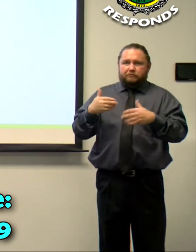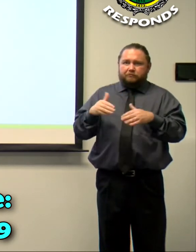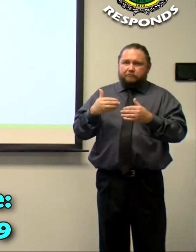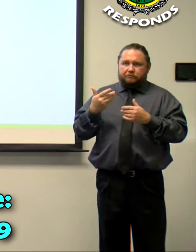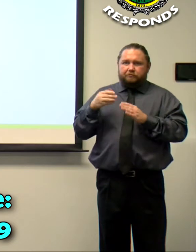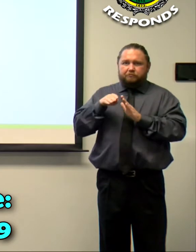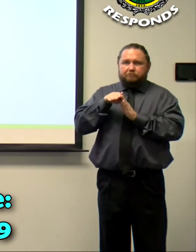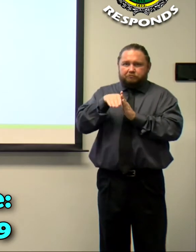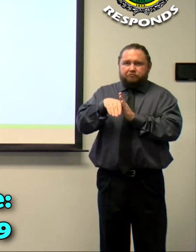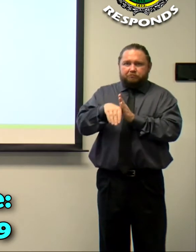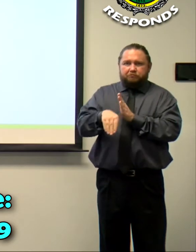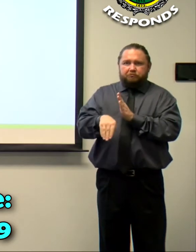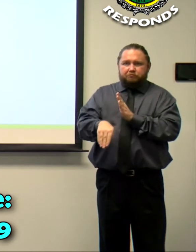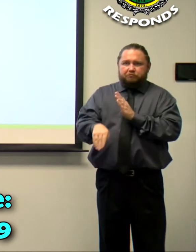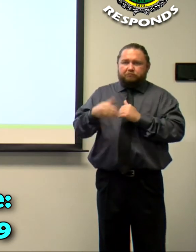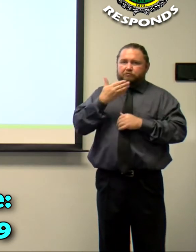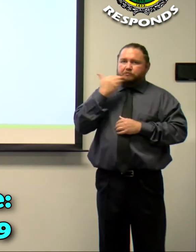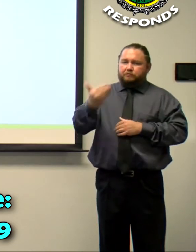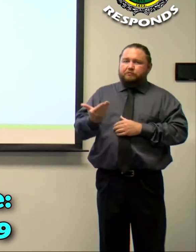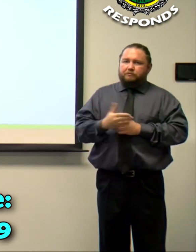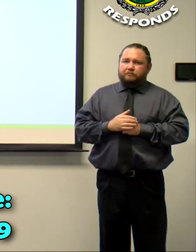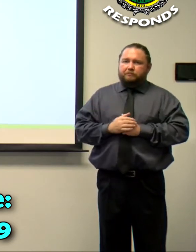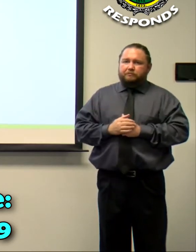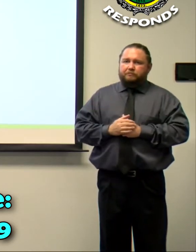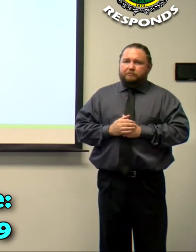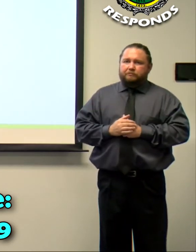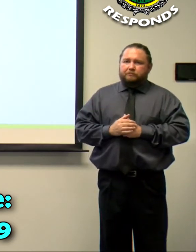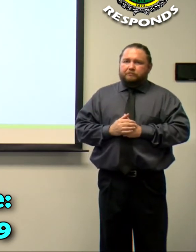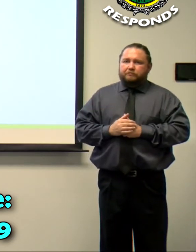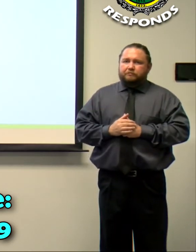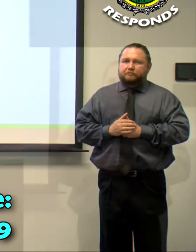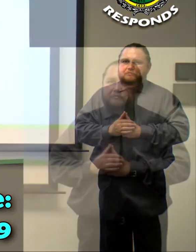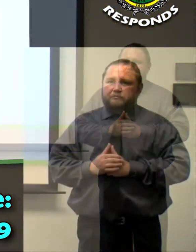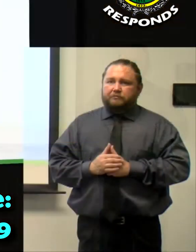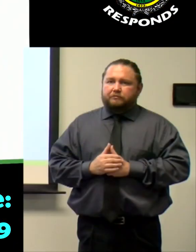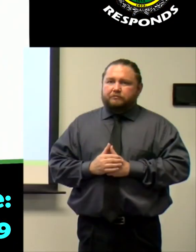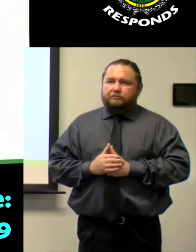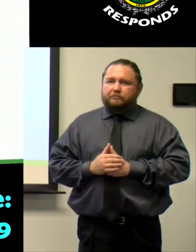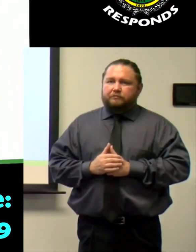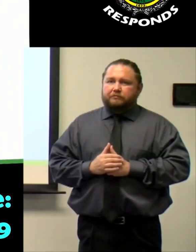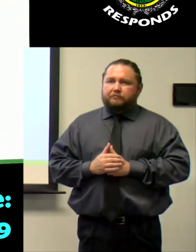we've certainly achieved the 14 and are on the way to